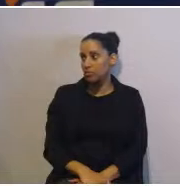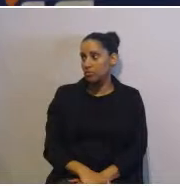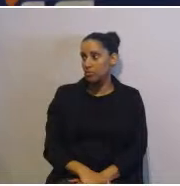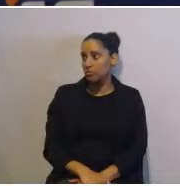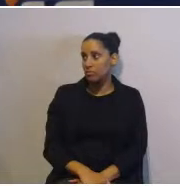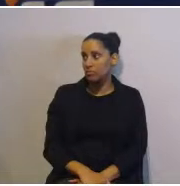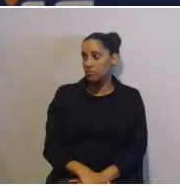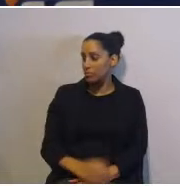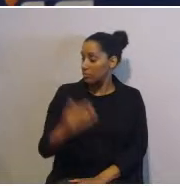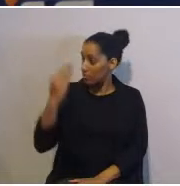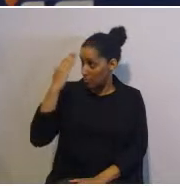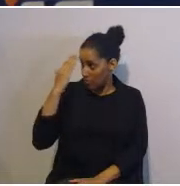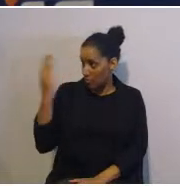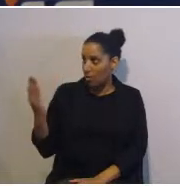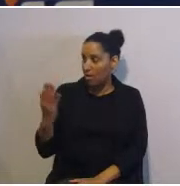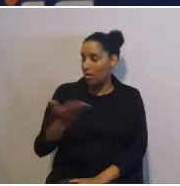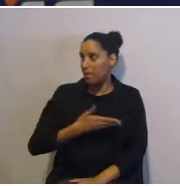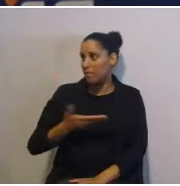Molo, Mama?